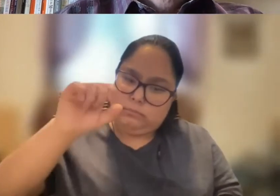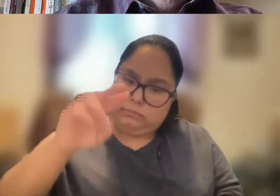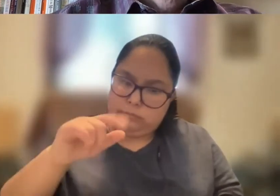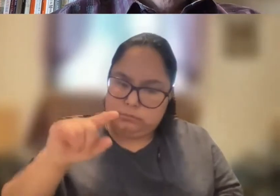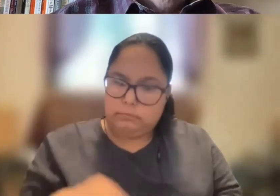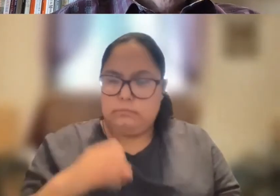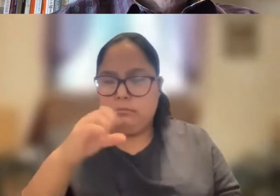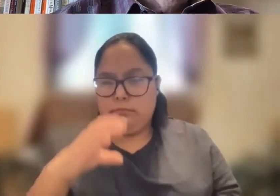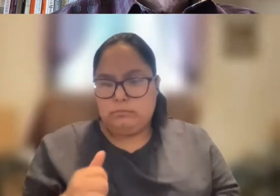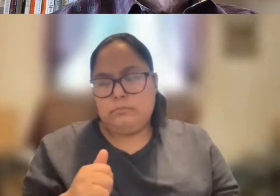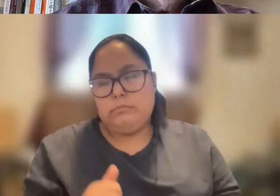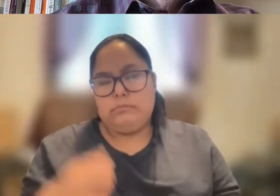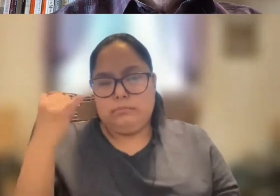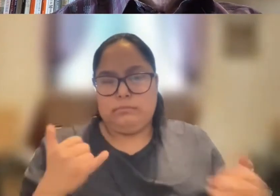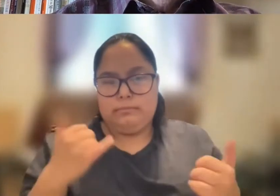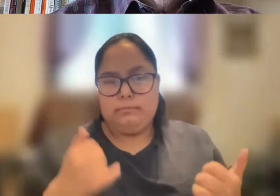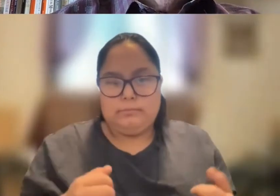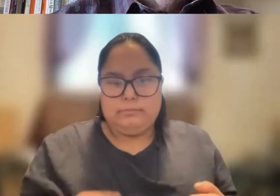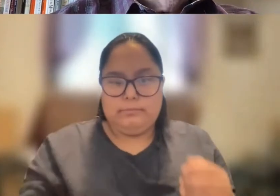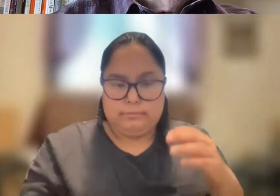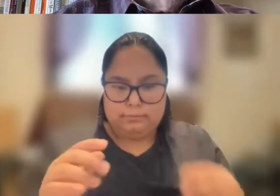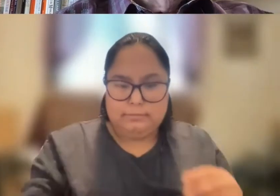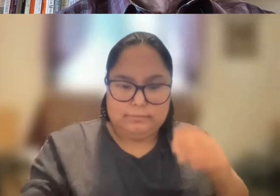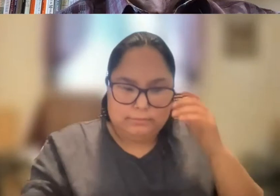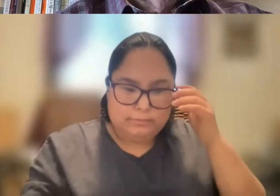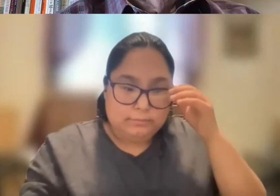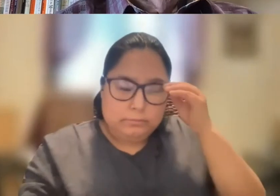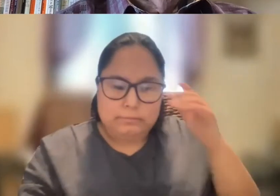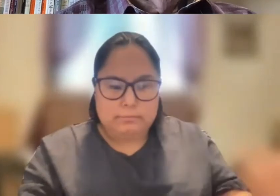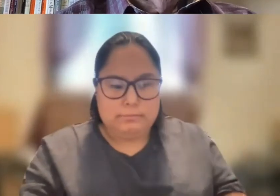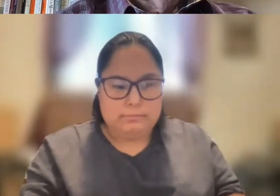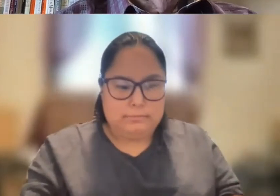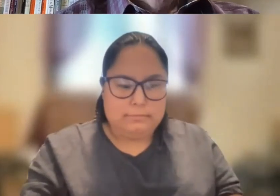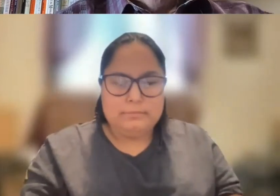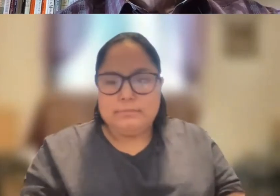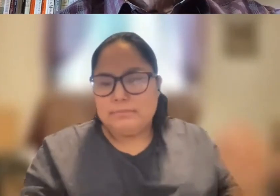agingwithpride@pridecenterofedmonton.ca. And now I return this meeting back to our host, Kim.